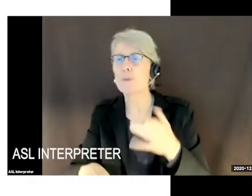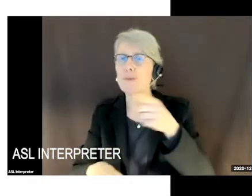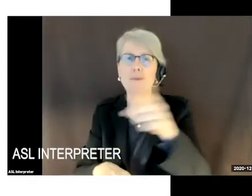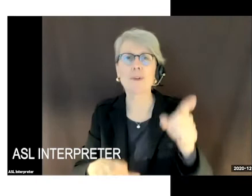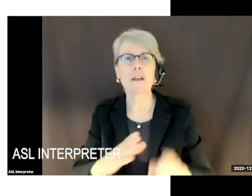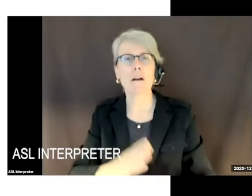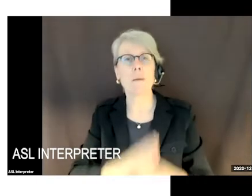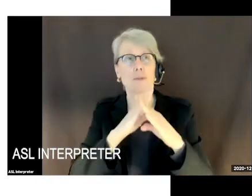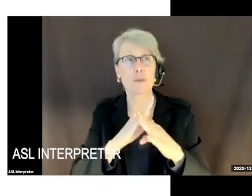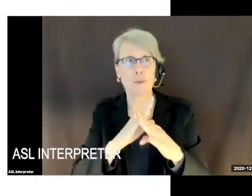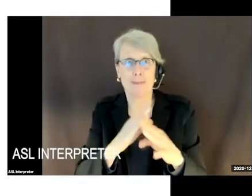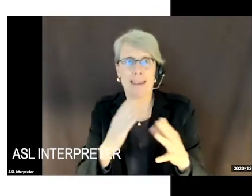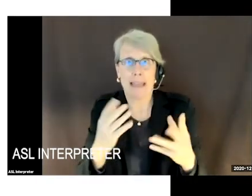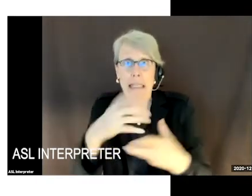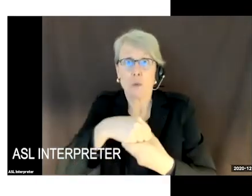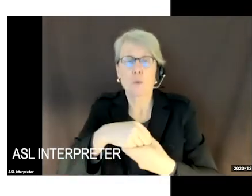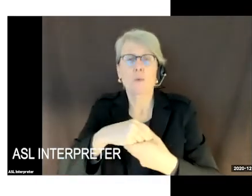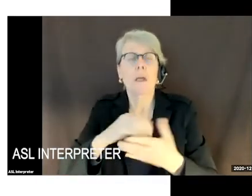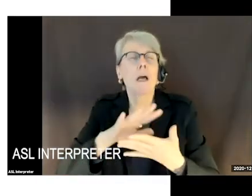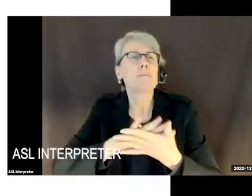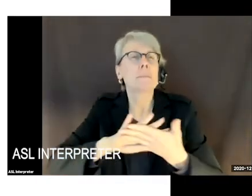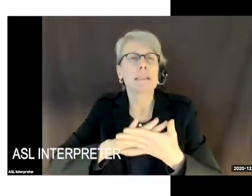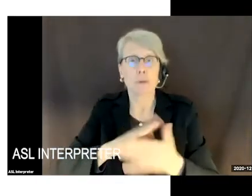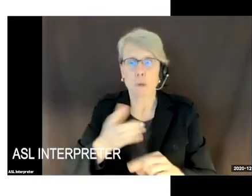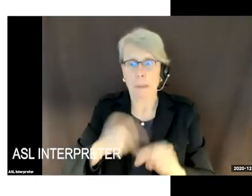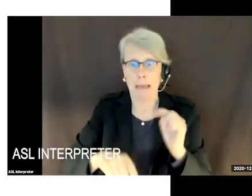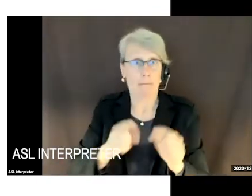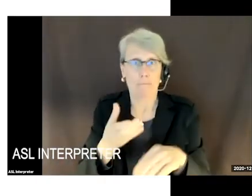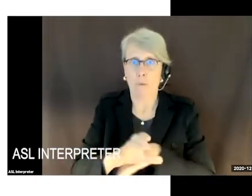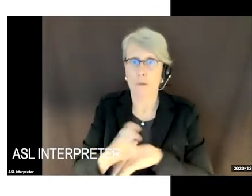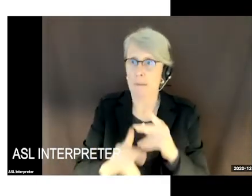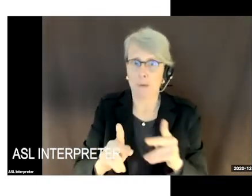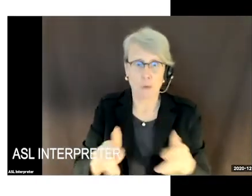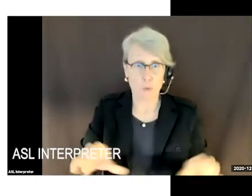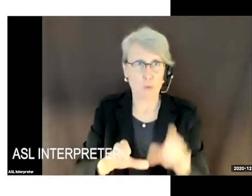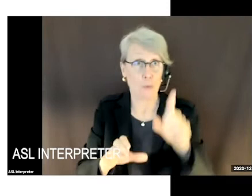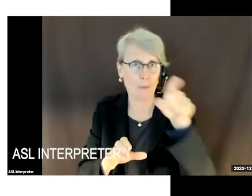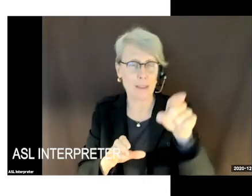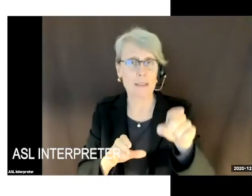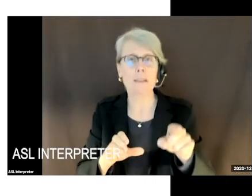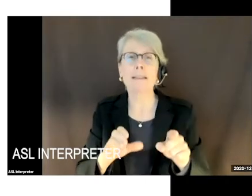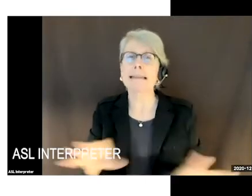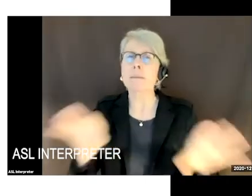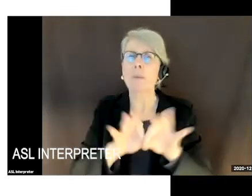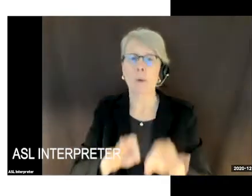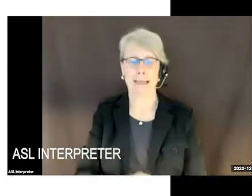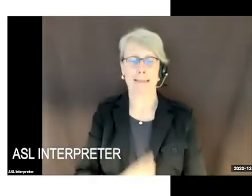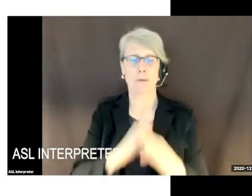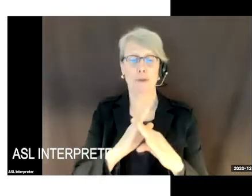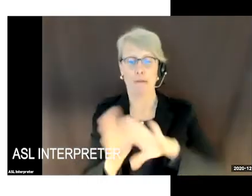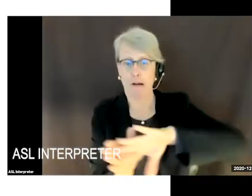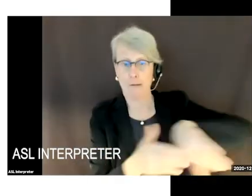the obstacles to the expression of the mystery? If you can't get people to do things, I think what this is really about is removing the obstacles to